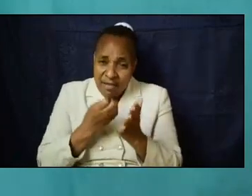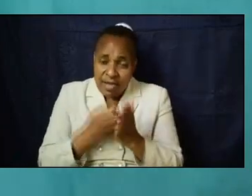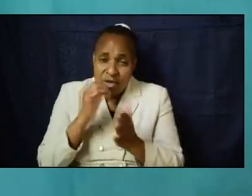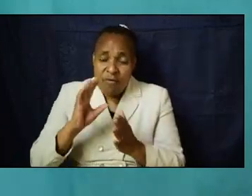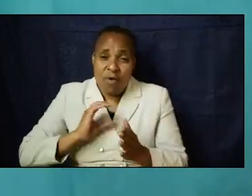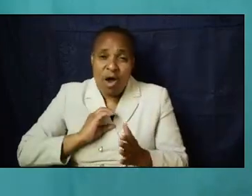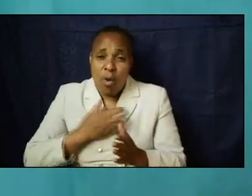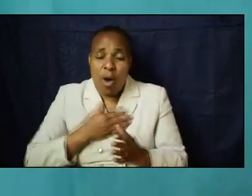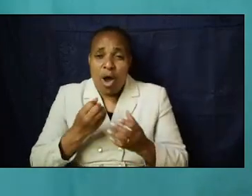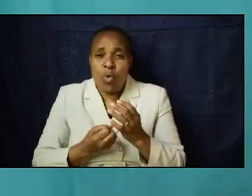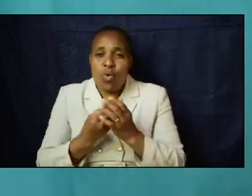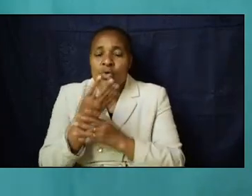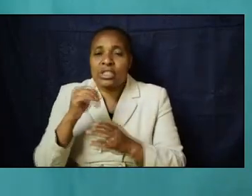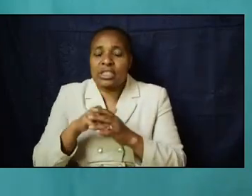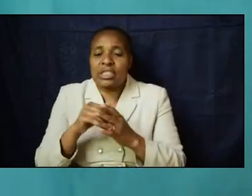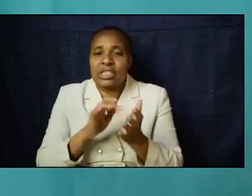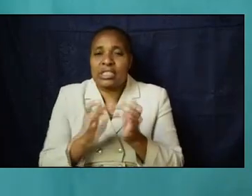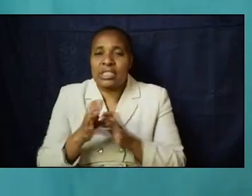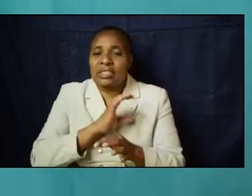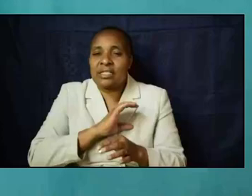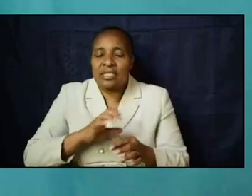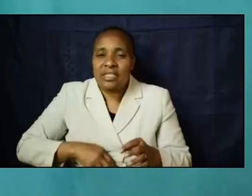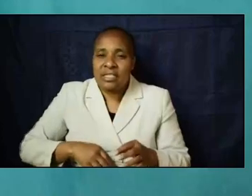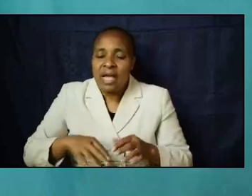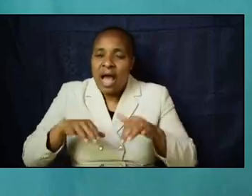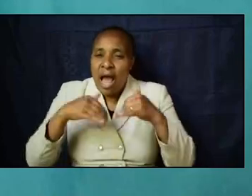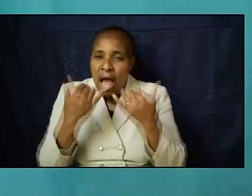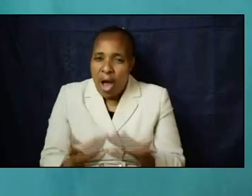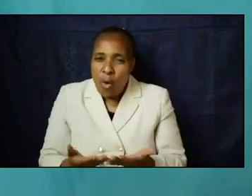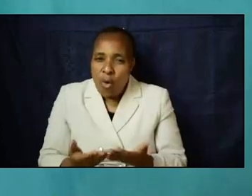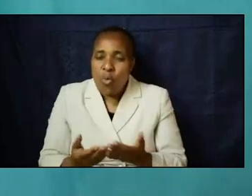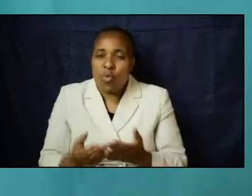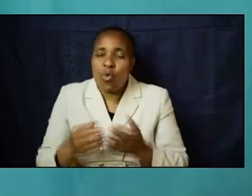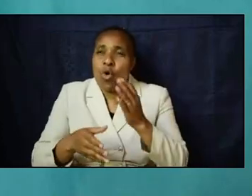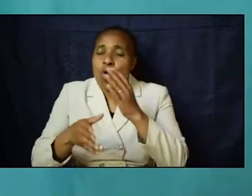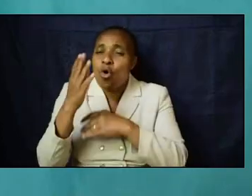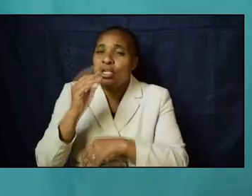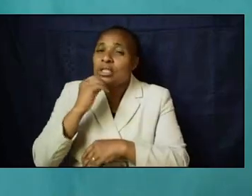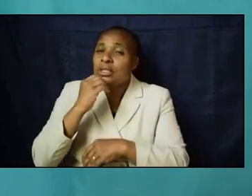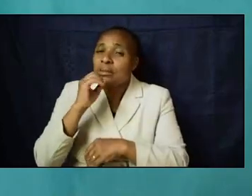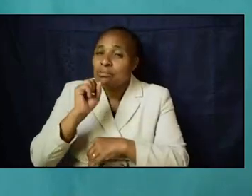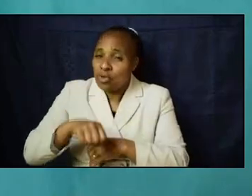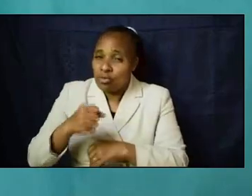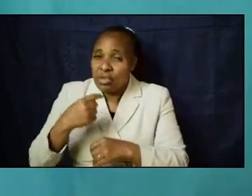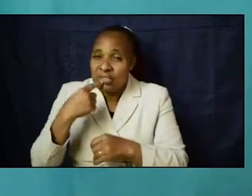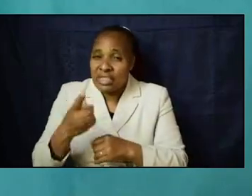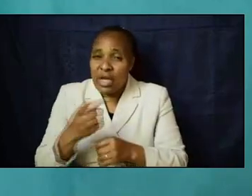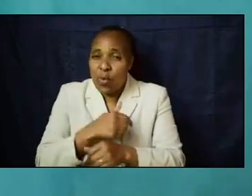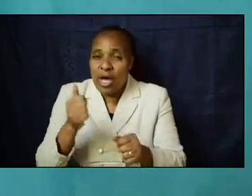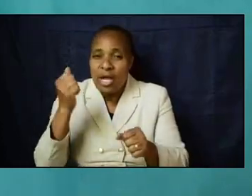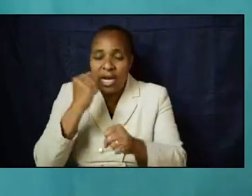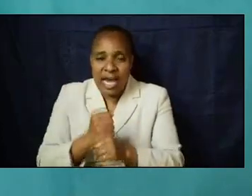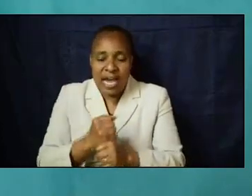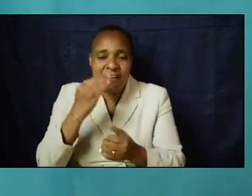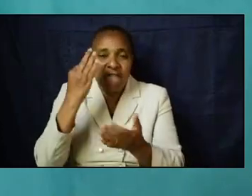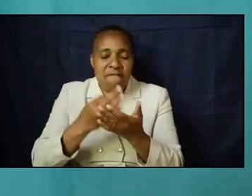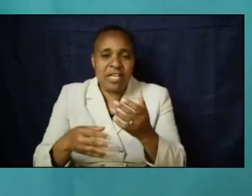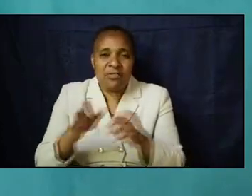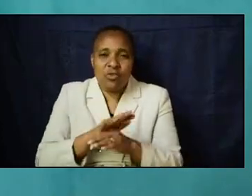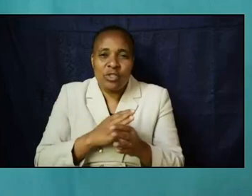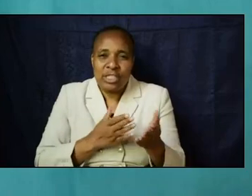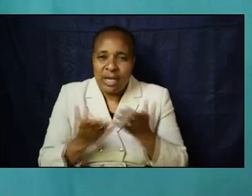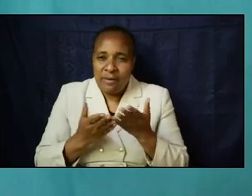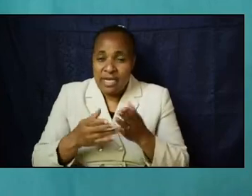growth in Christ. And as a result of this growth, God can say, well done, good and faithful